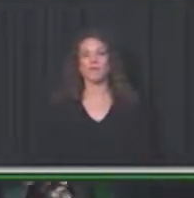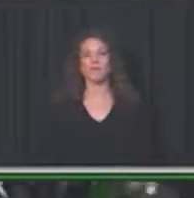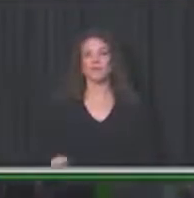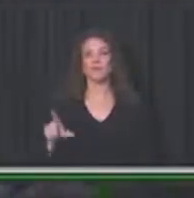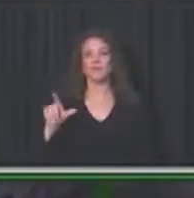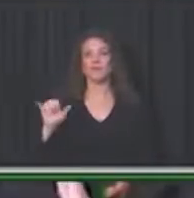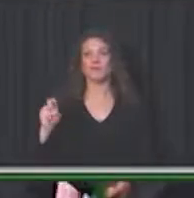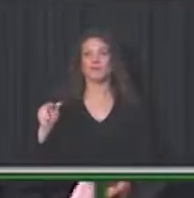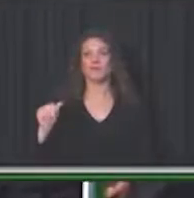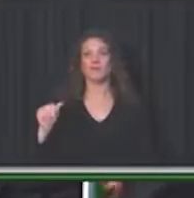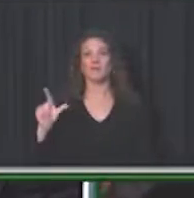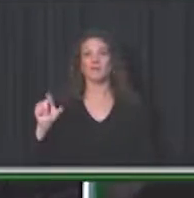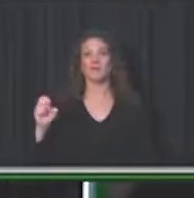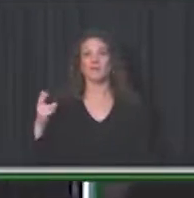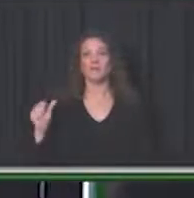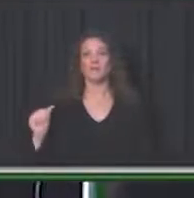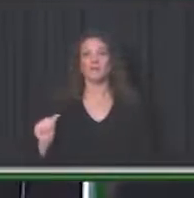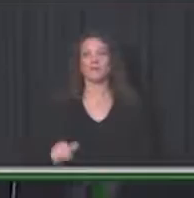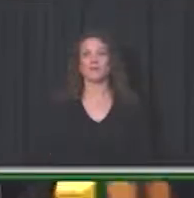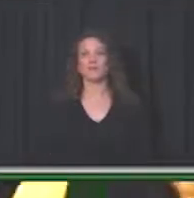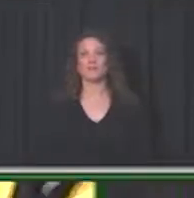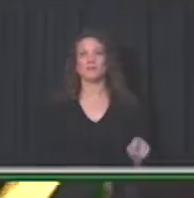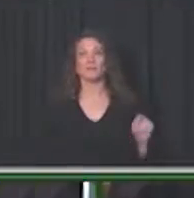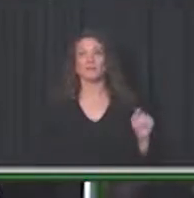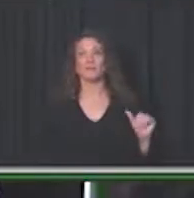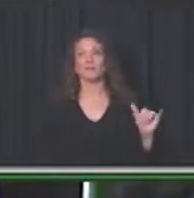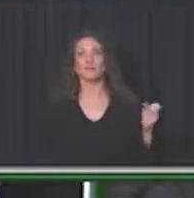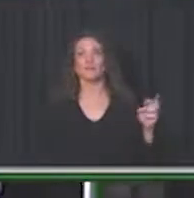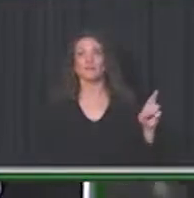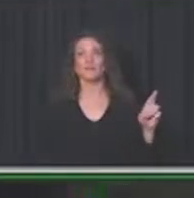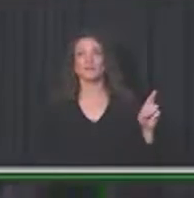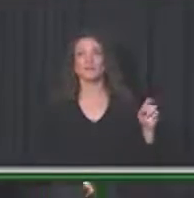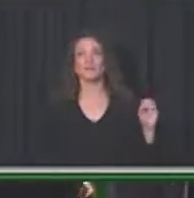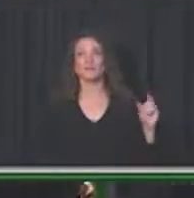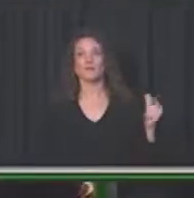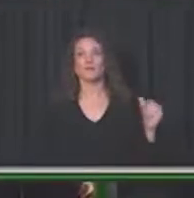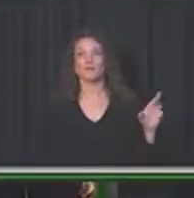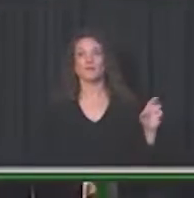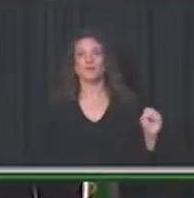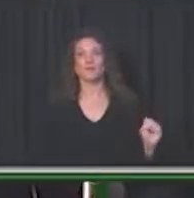Liana Leha. Taylor Jane Rogers.